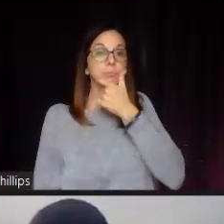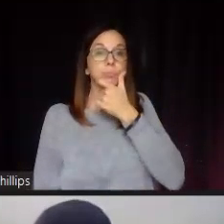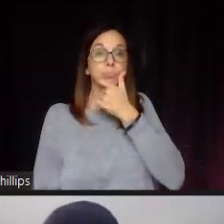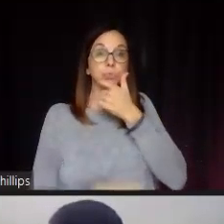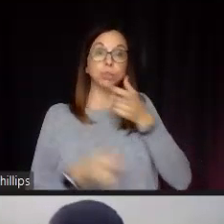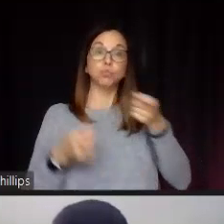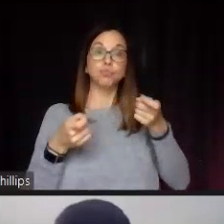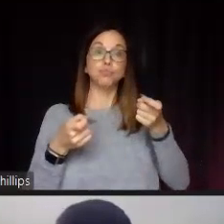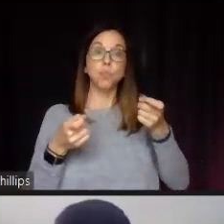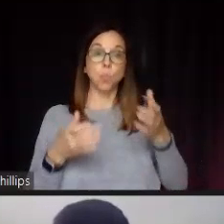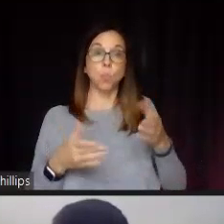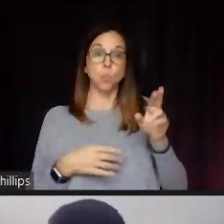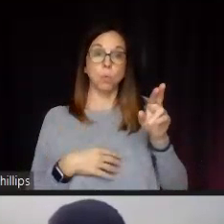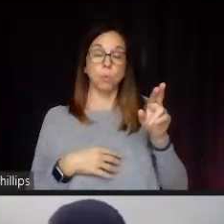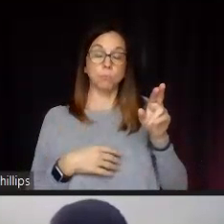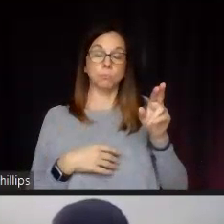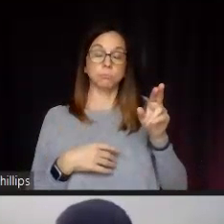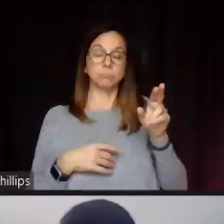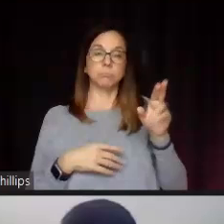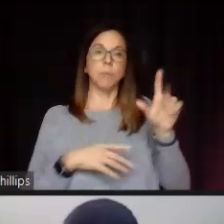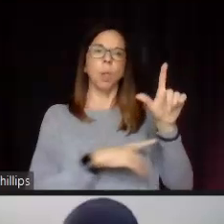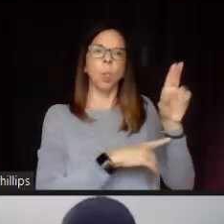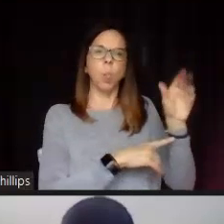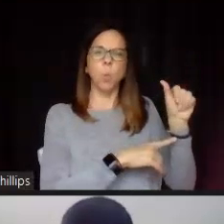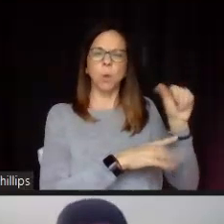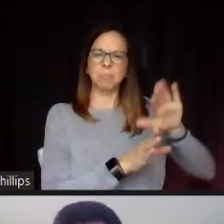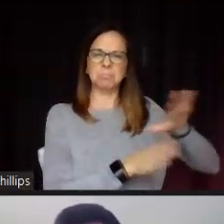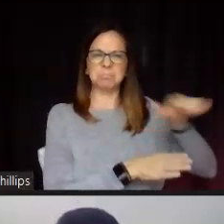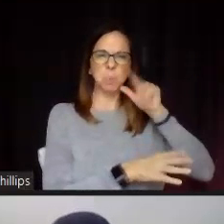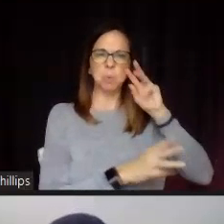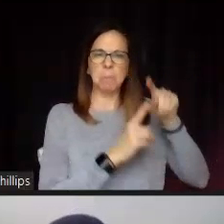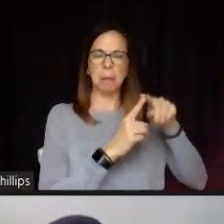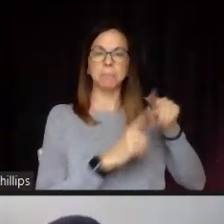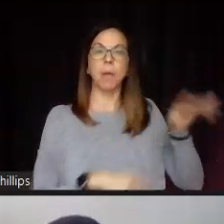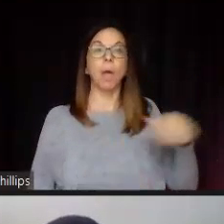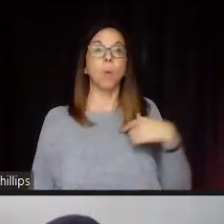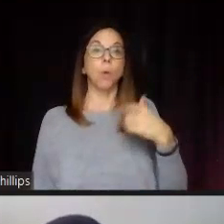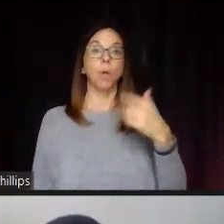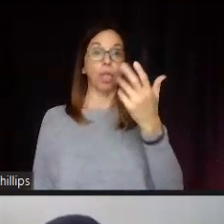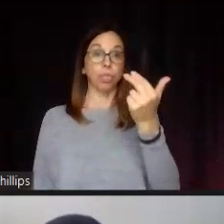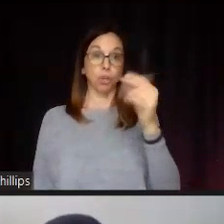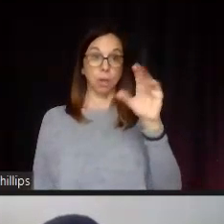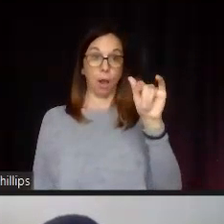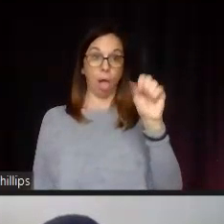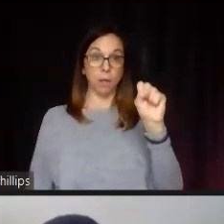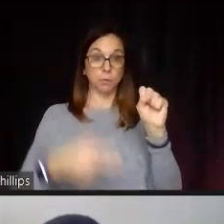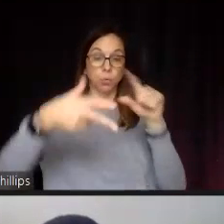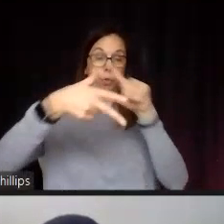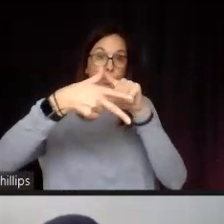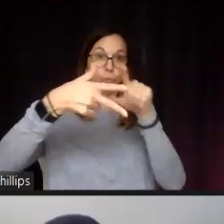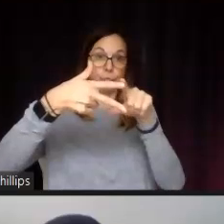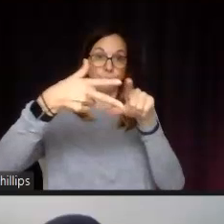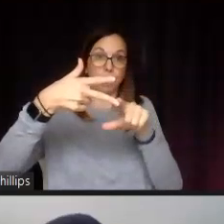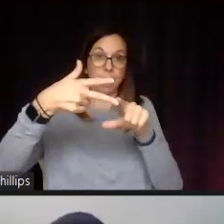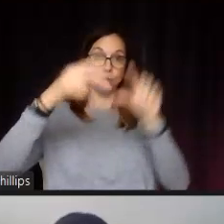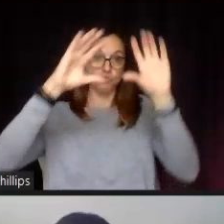That's okay, Luca, don't worry about it. And we divided those 13 colonies into three groups